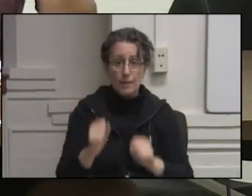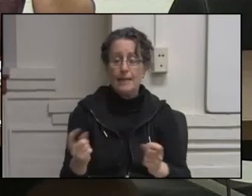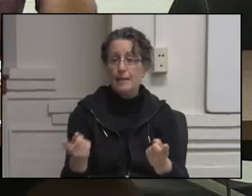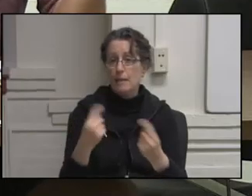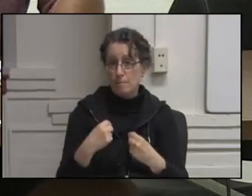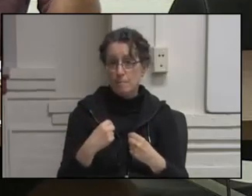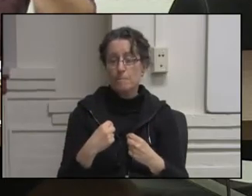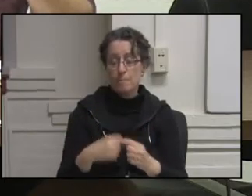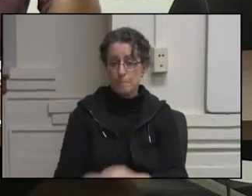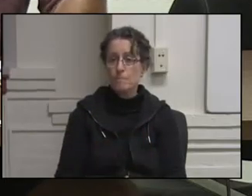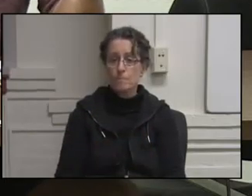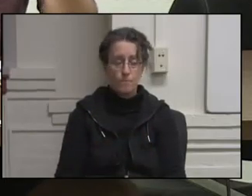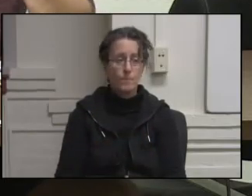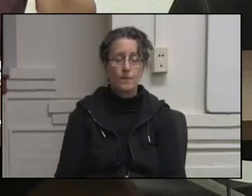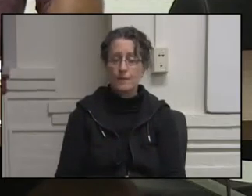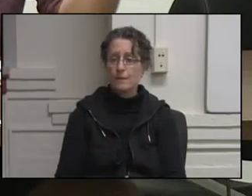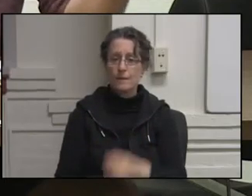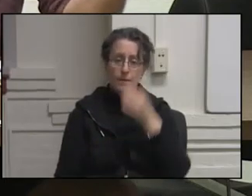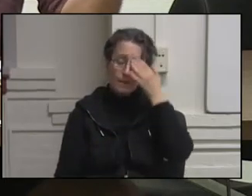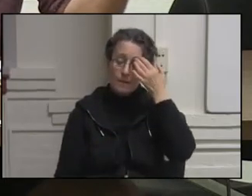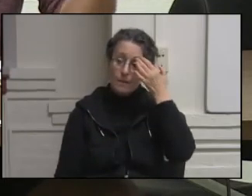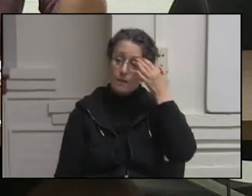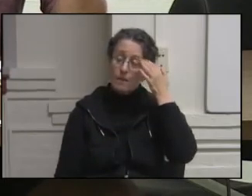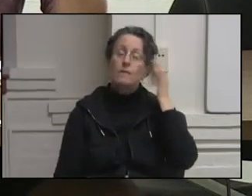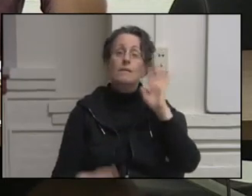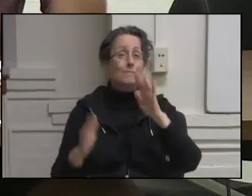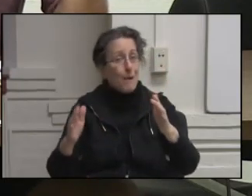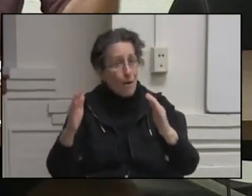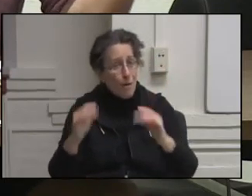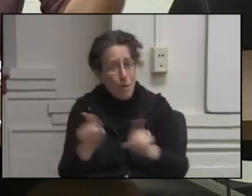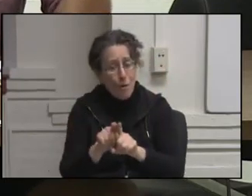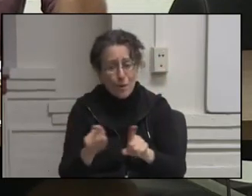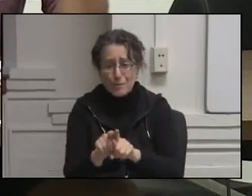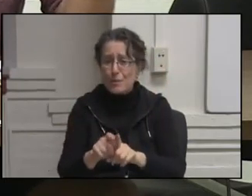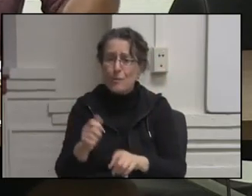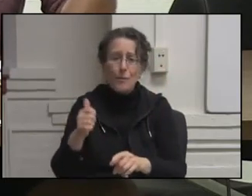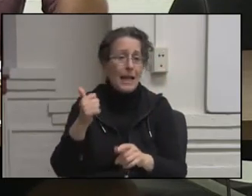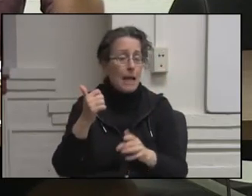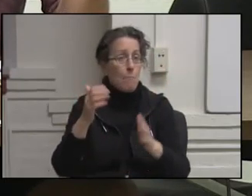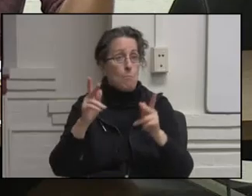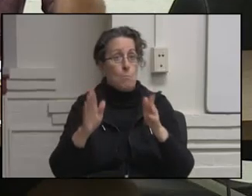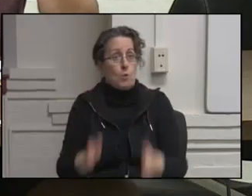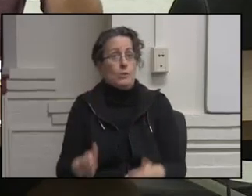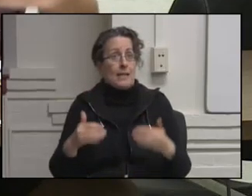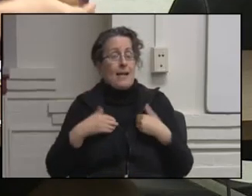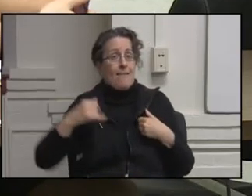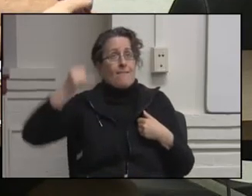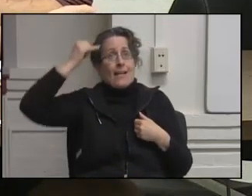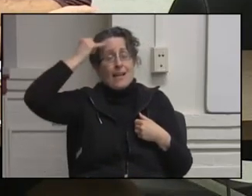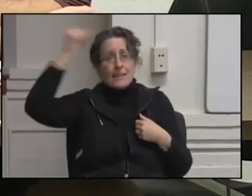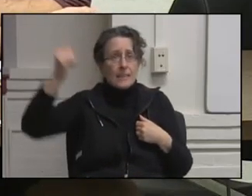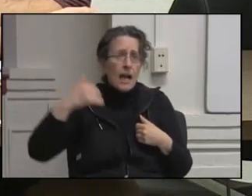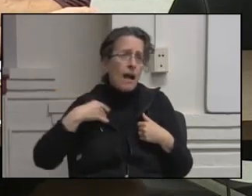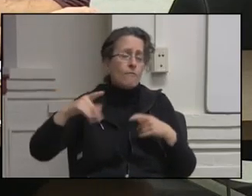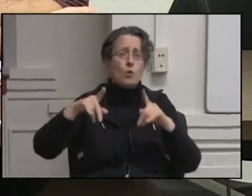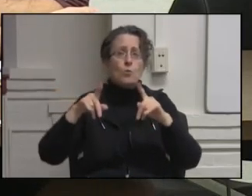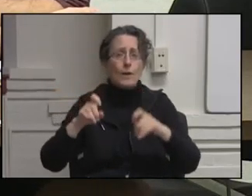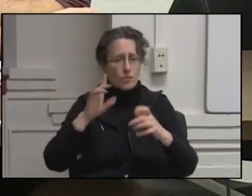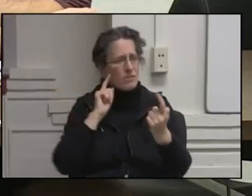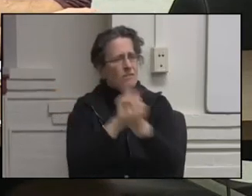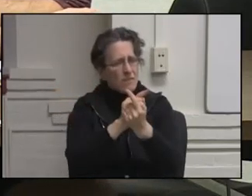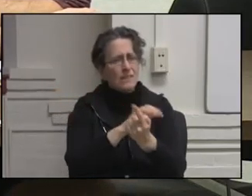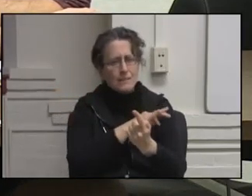just any group or any person can go to town staff or the select board with their ideas, et cetera. It's not a closed process. This isn't the